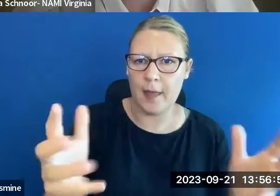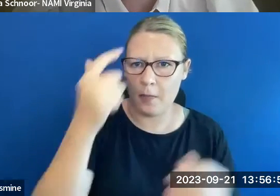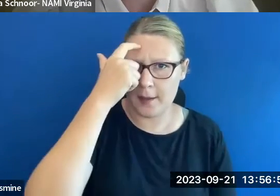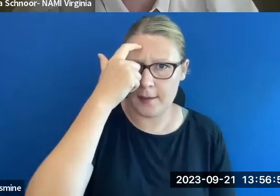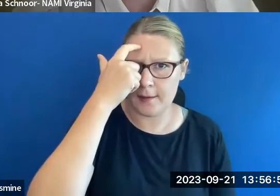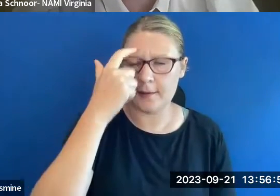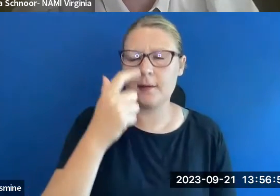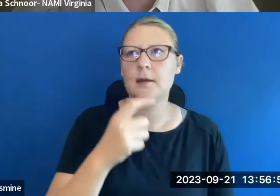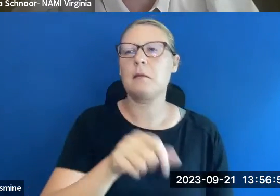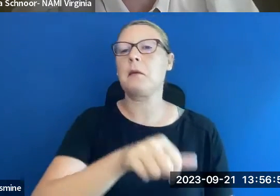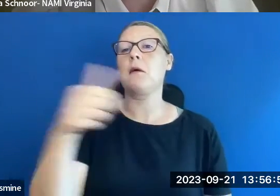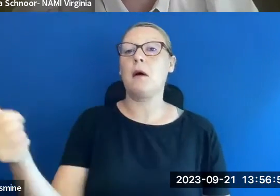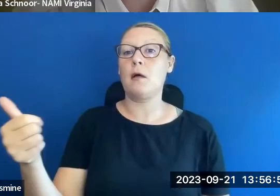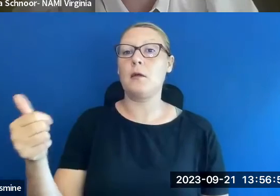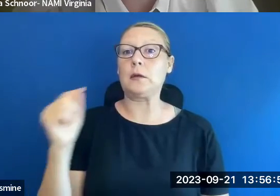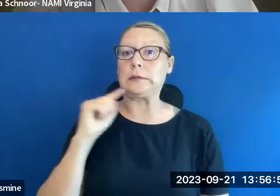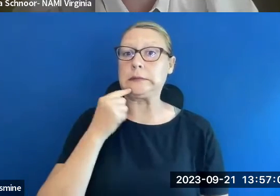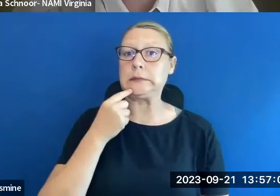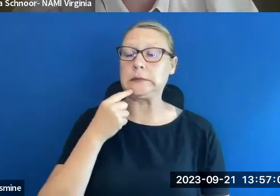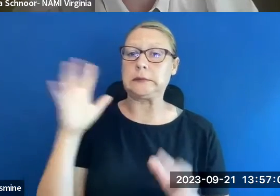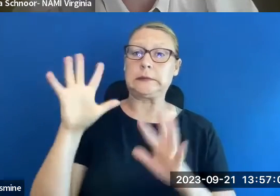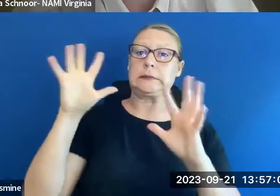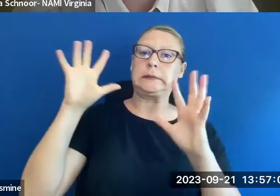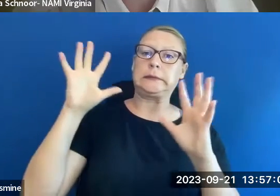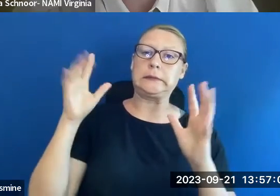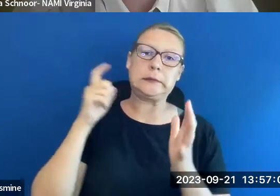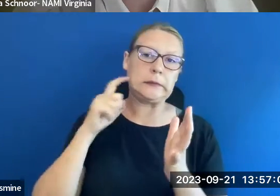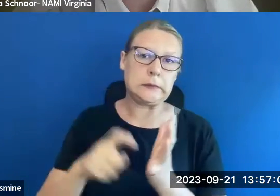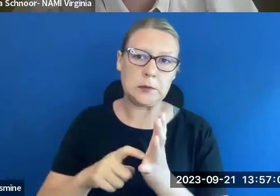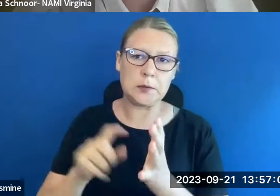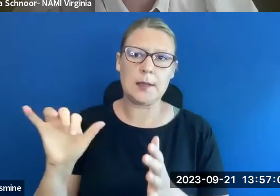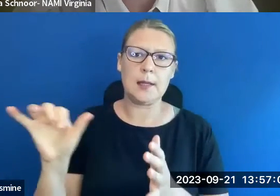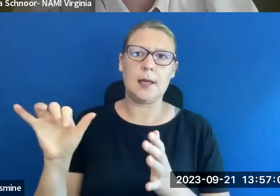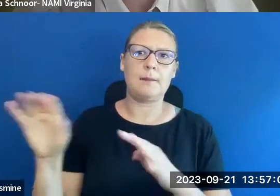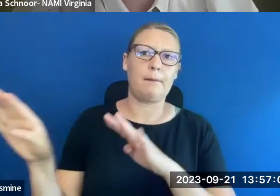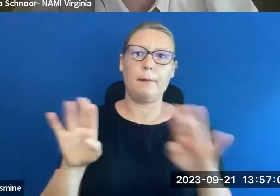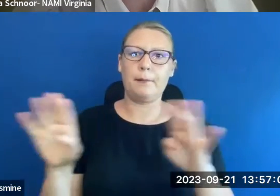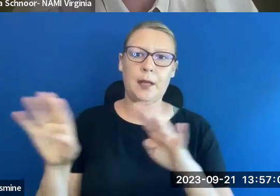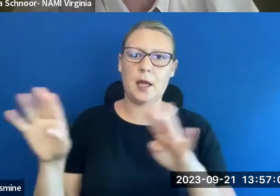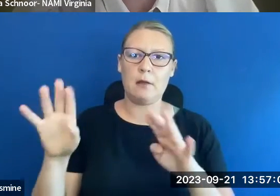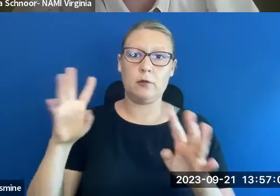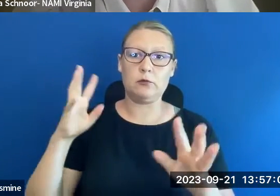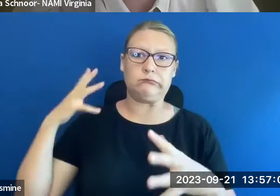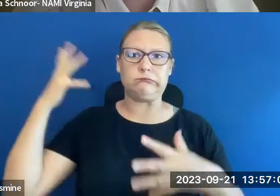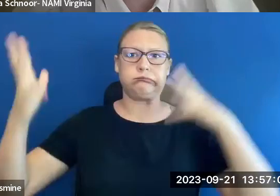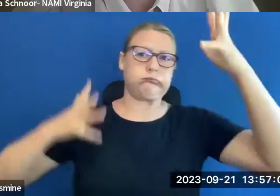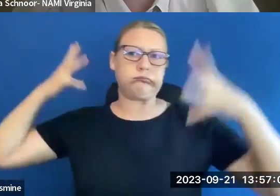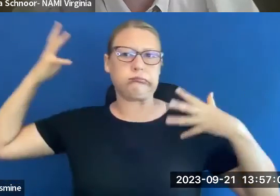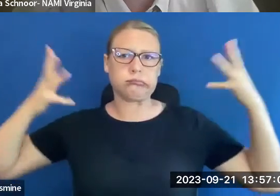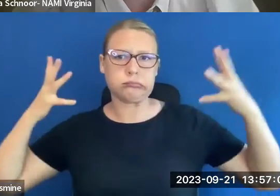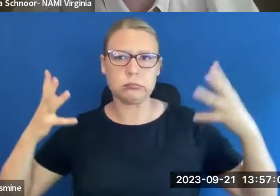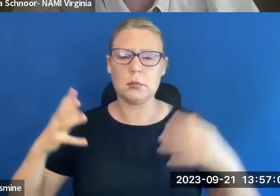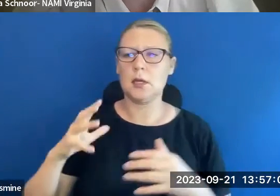alarming, such as their like maybe more erratic behavior, difficulty with managing